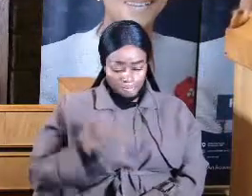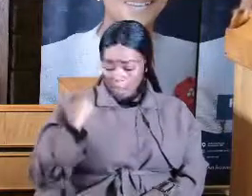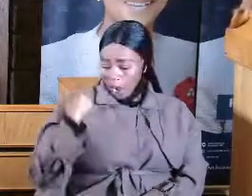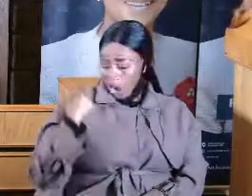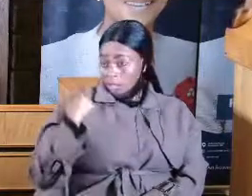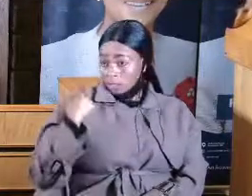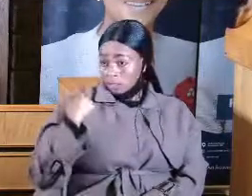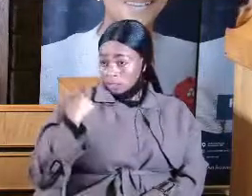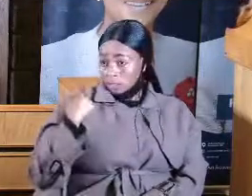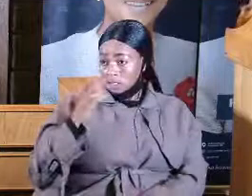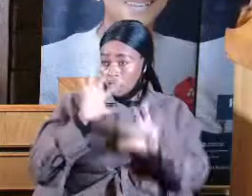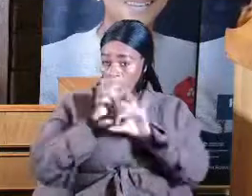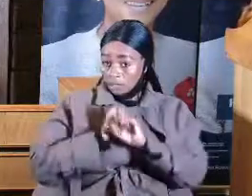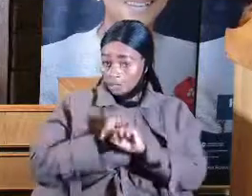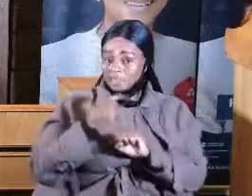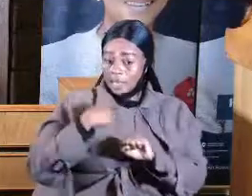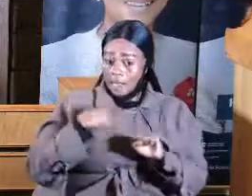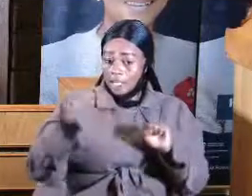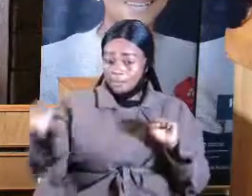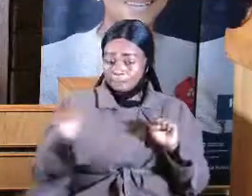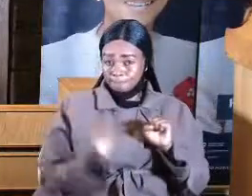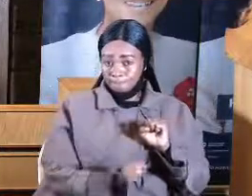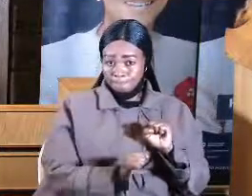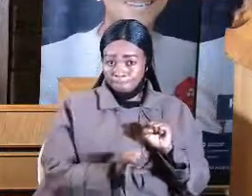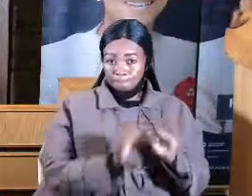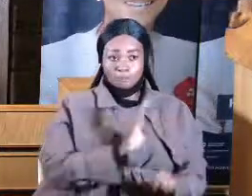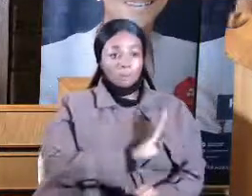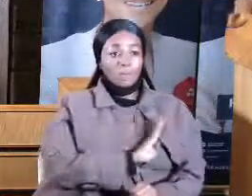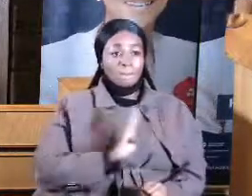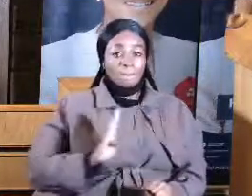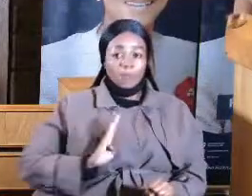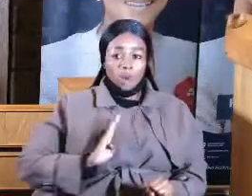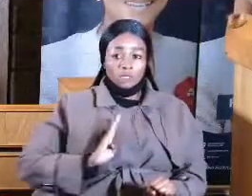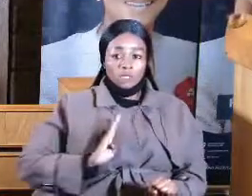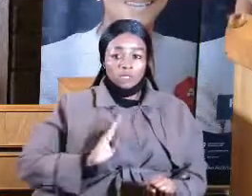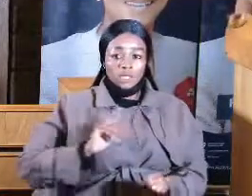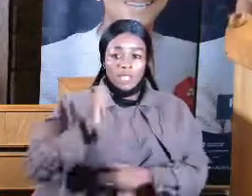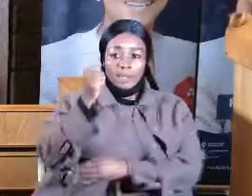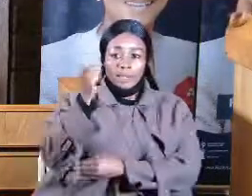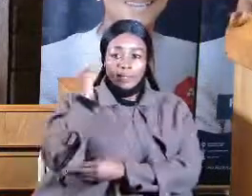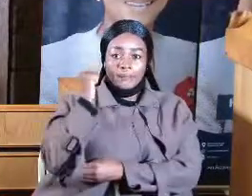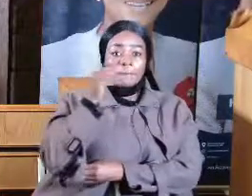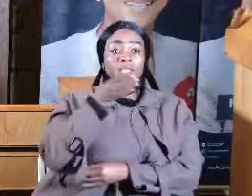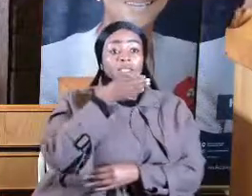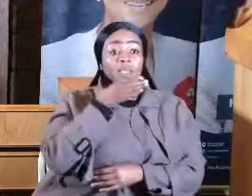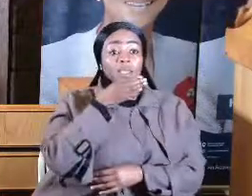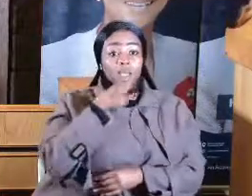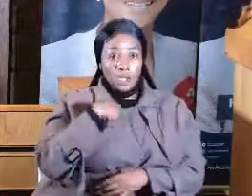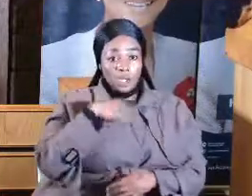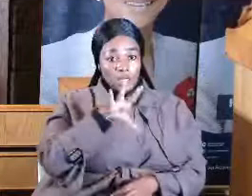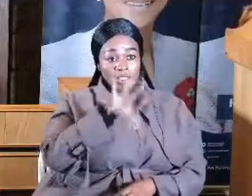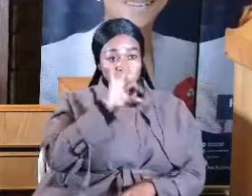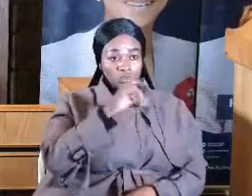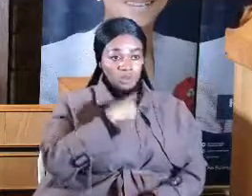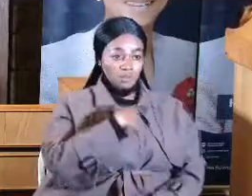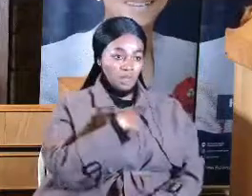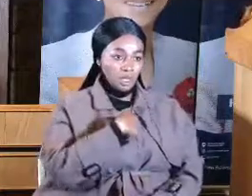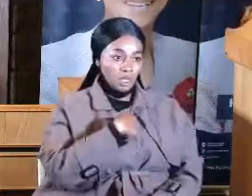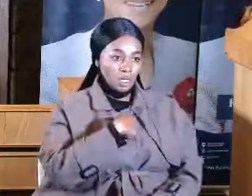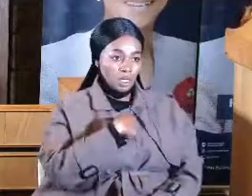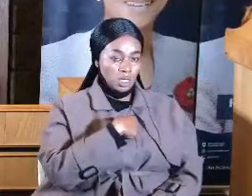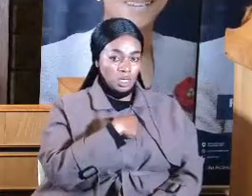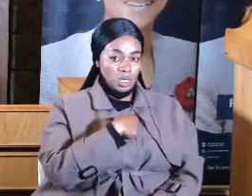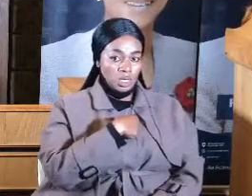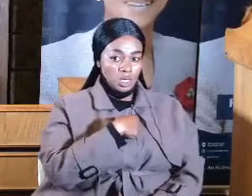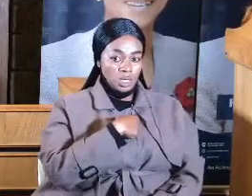letter. I'm being appointed in the board of gambling and liquor, and also